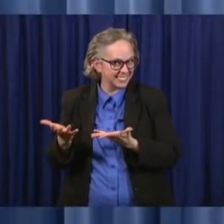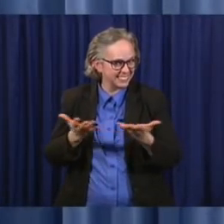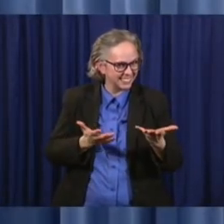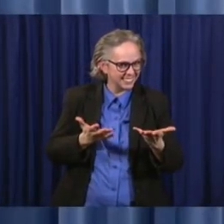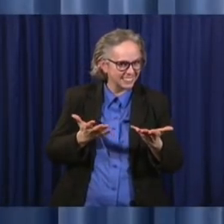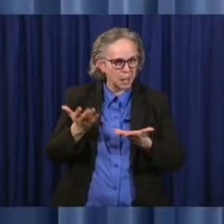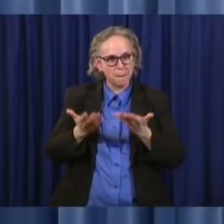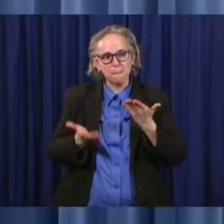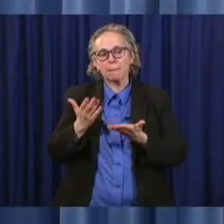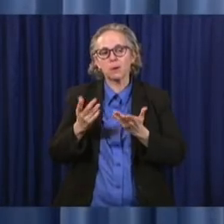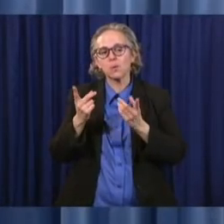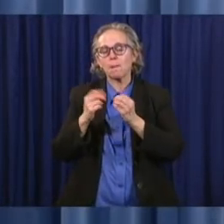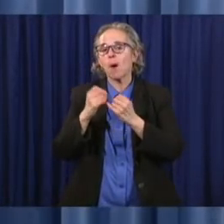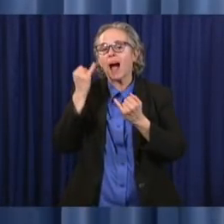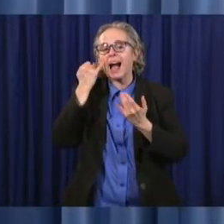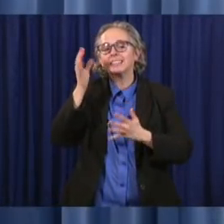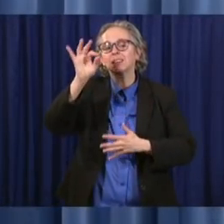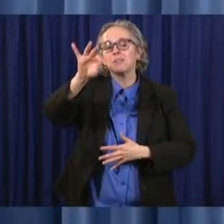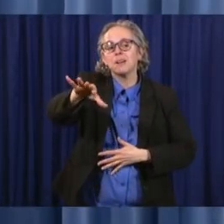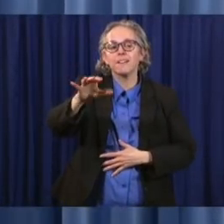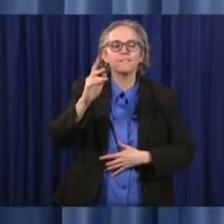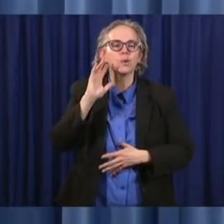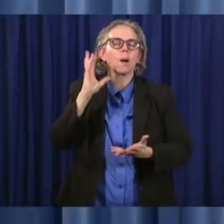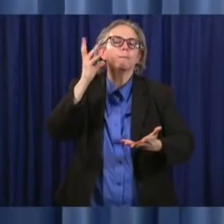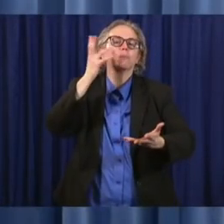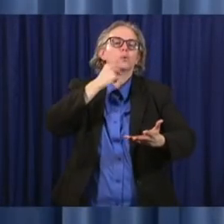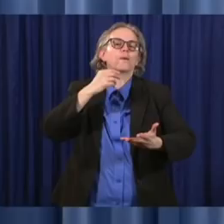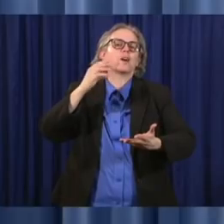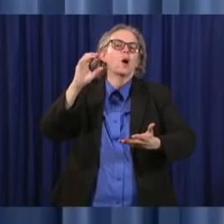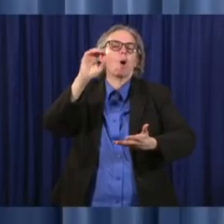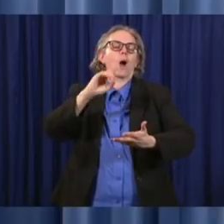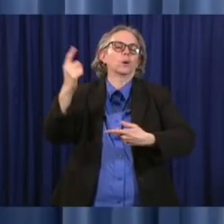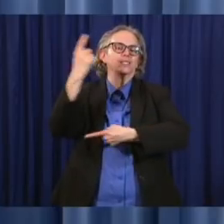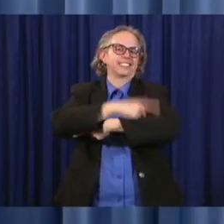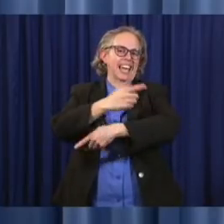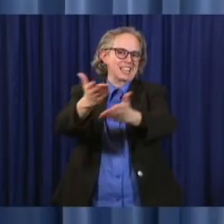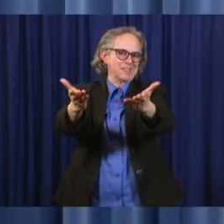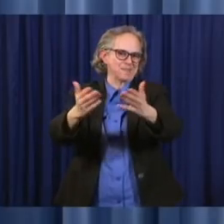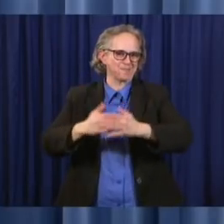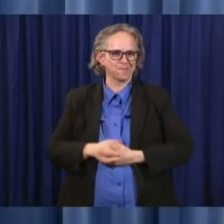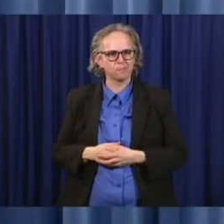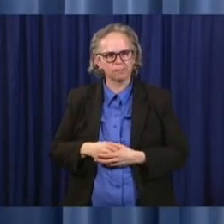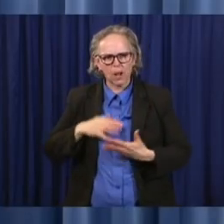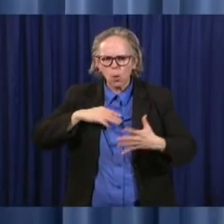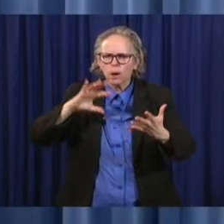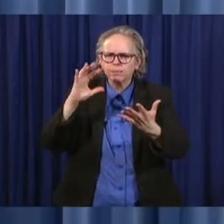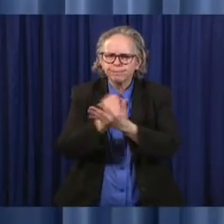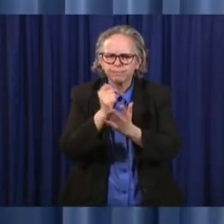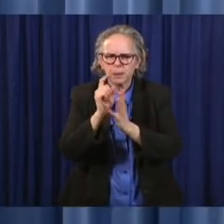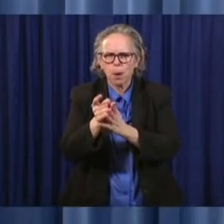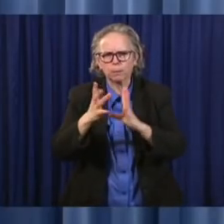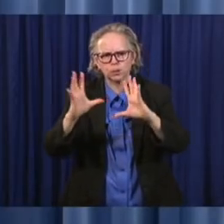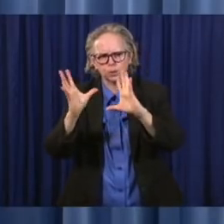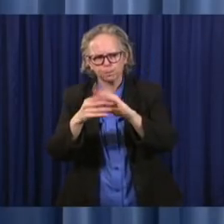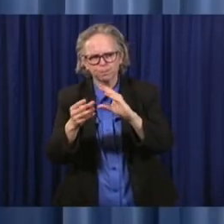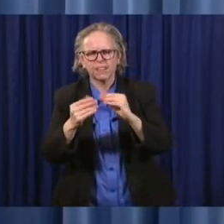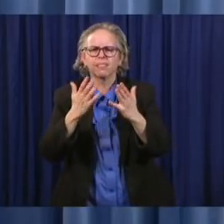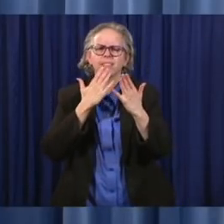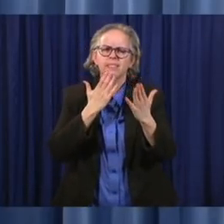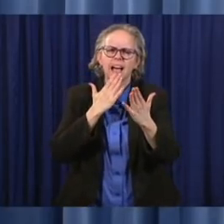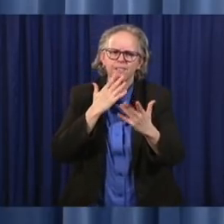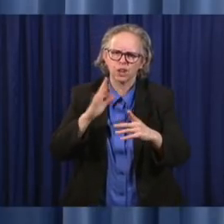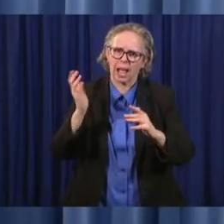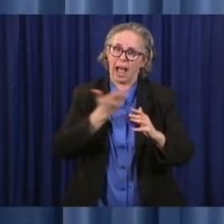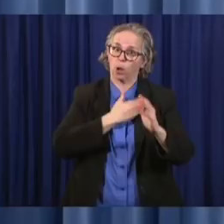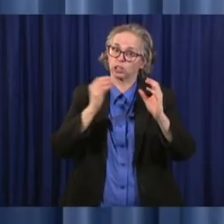great Ohio Day. I want to take a moment today to thank all of our teachers. This